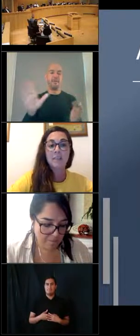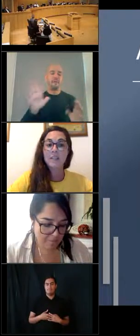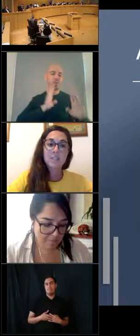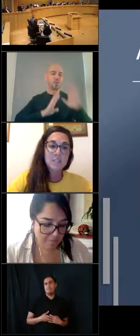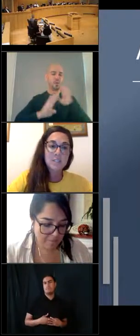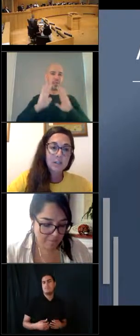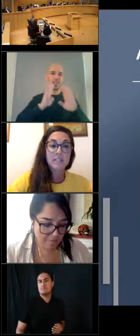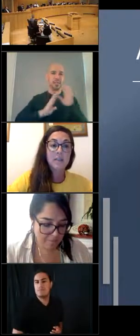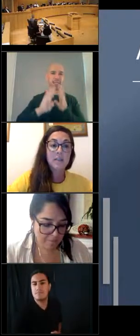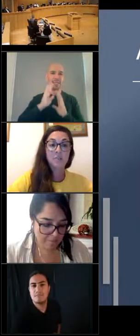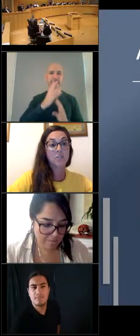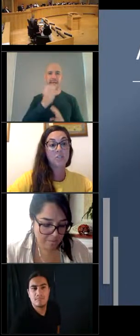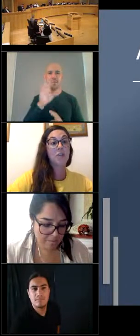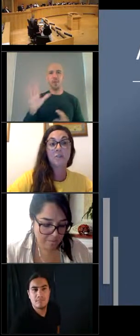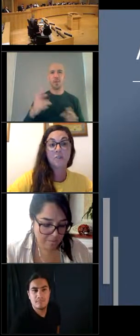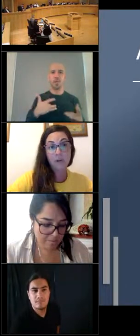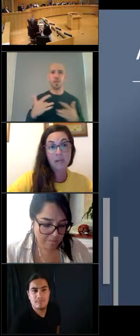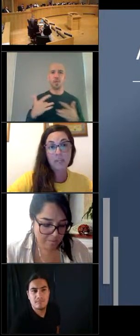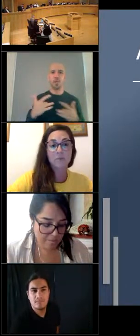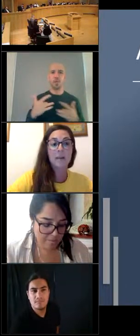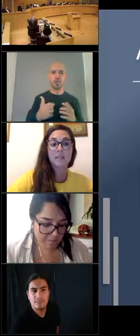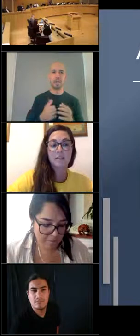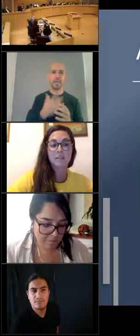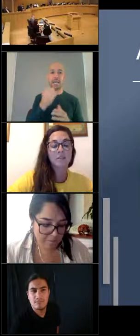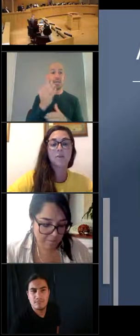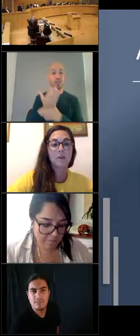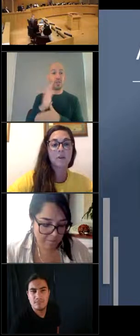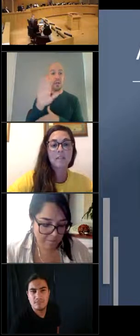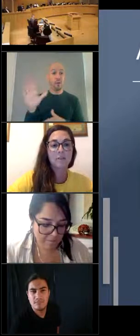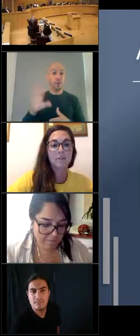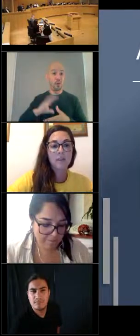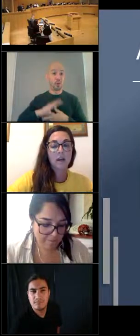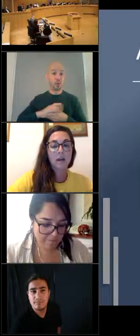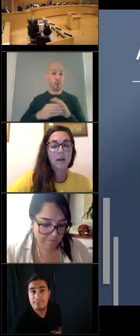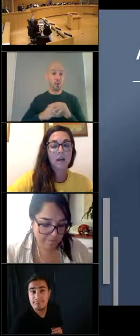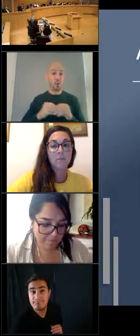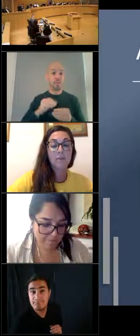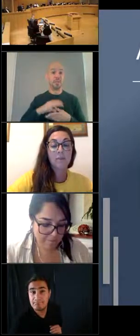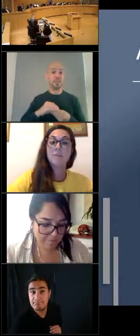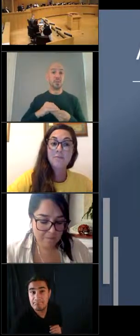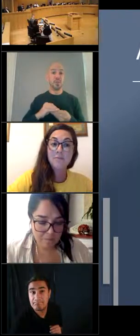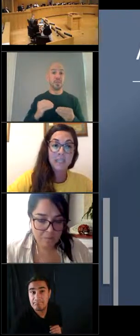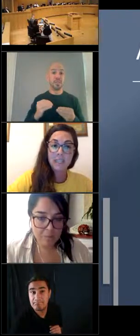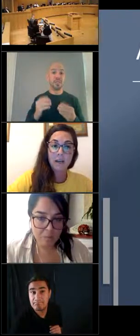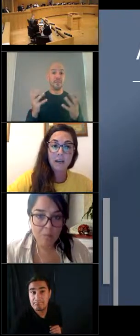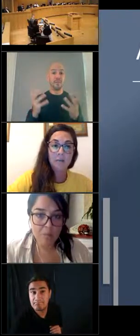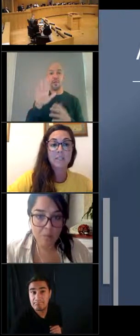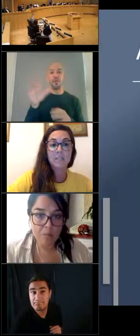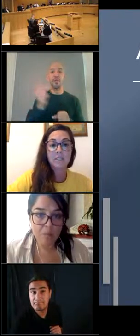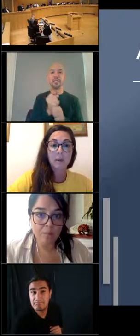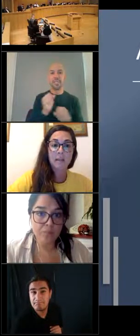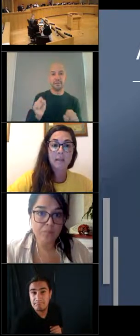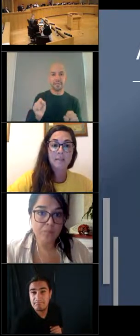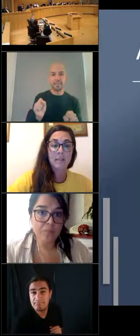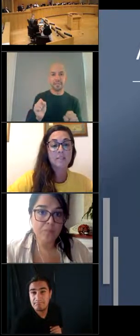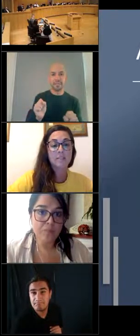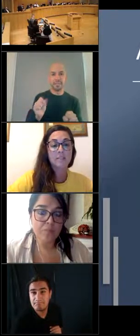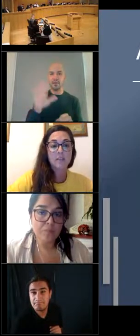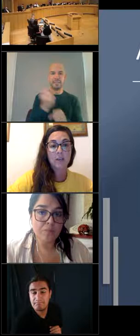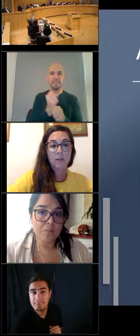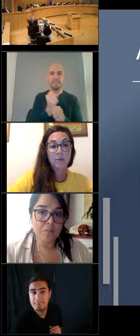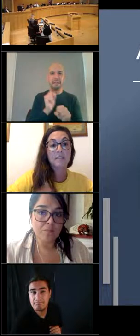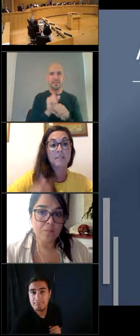and and the concerns and also to share their stories right the stories of um of their safety um being jeopardized